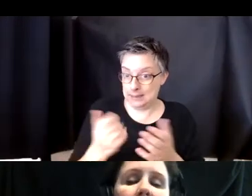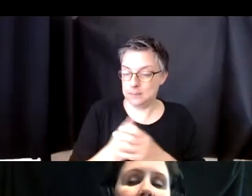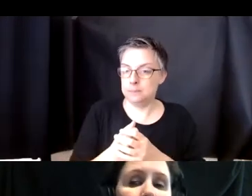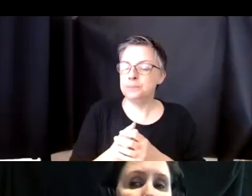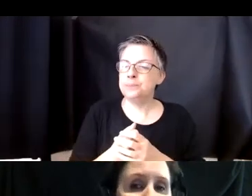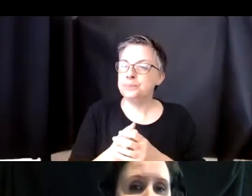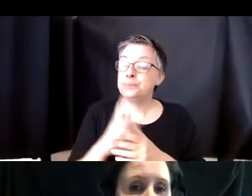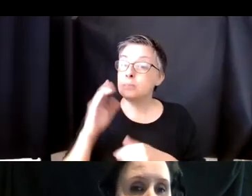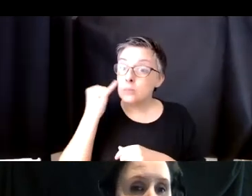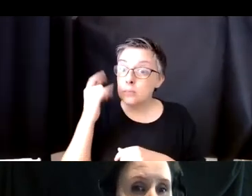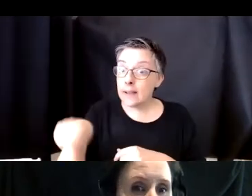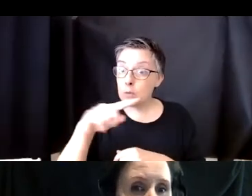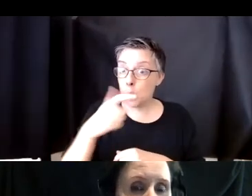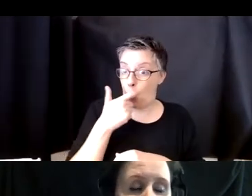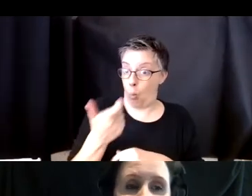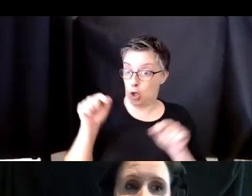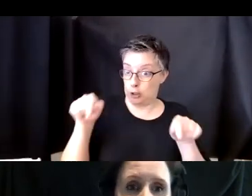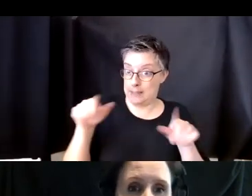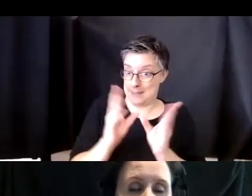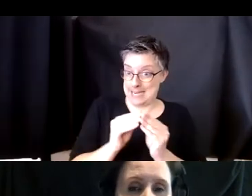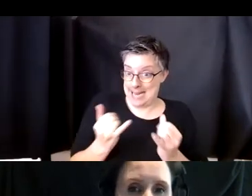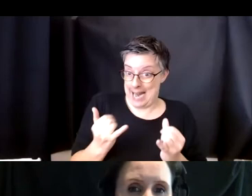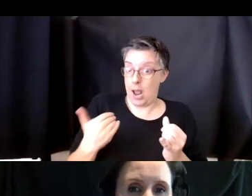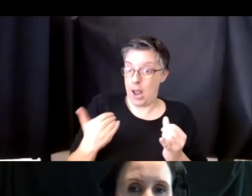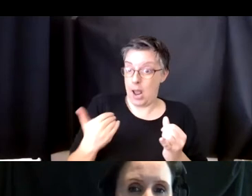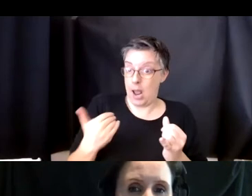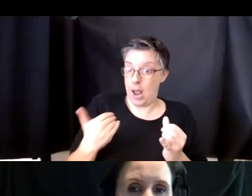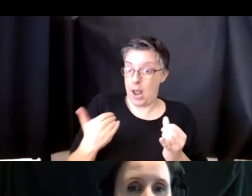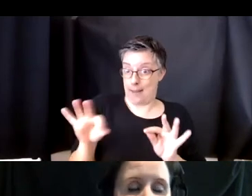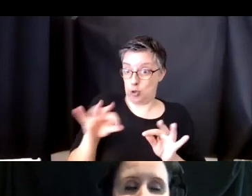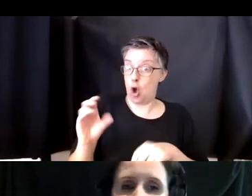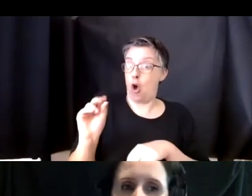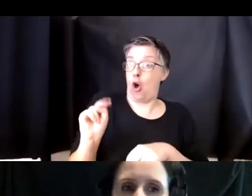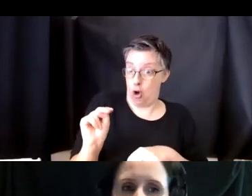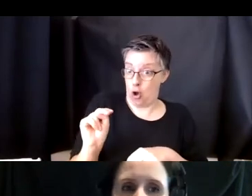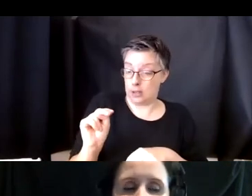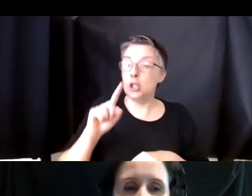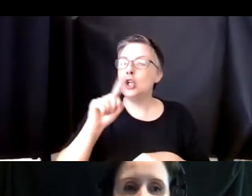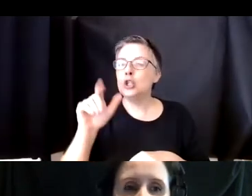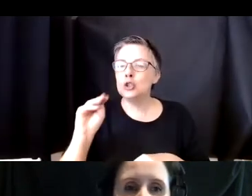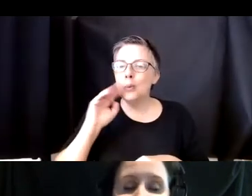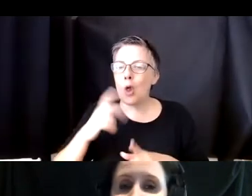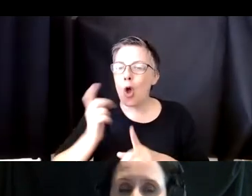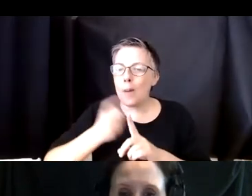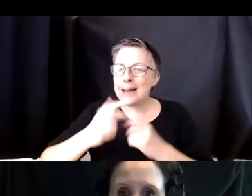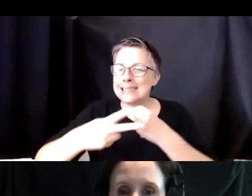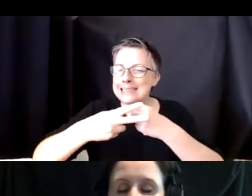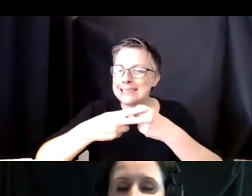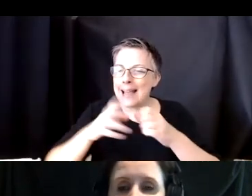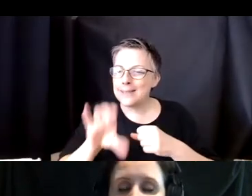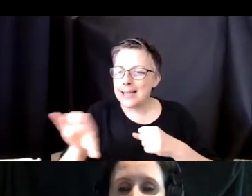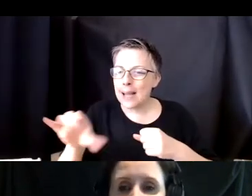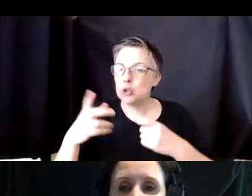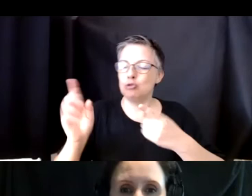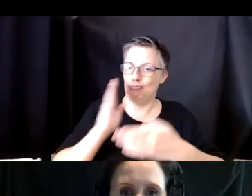me, if you are watching this Doom meeting and you have the caption turned on, Doom will automatically save the caption directly